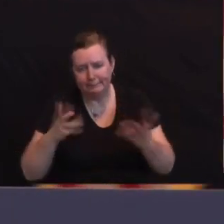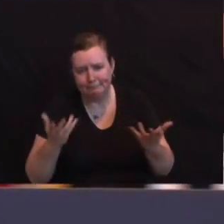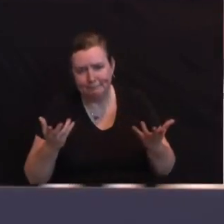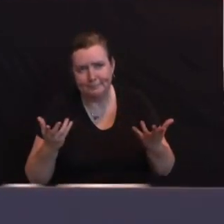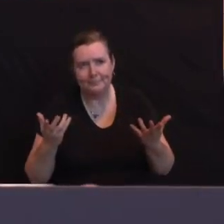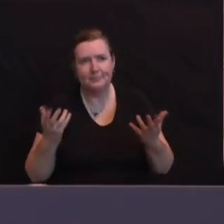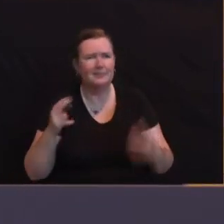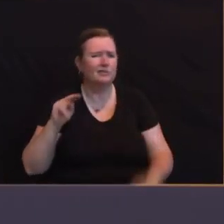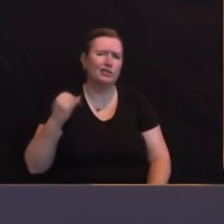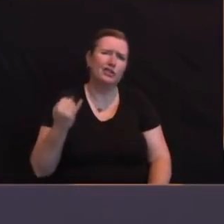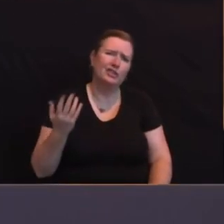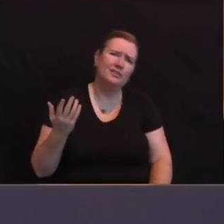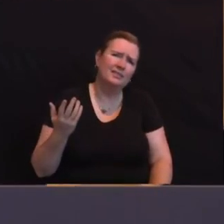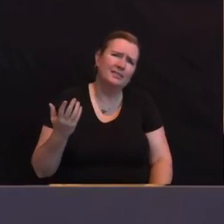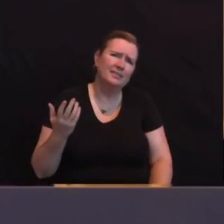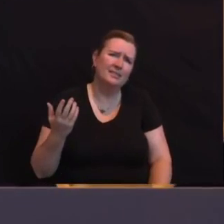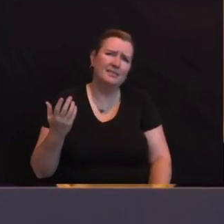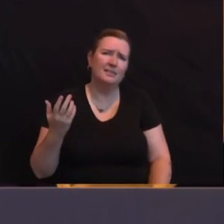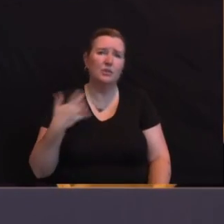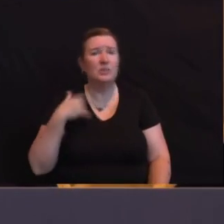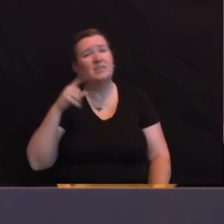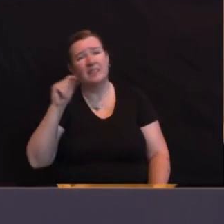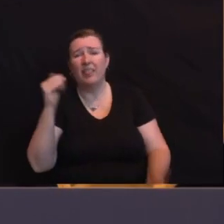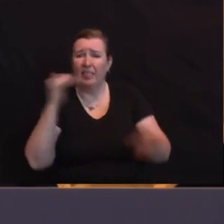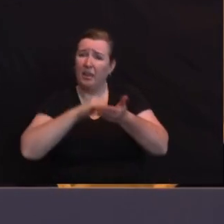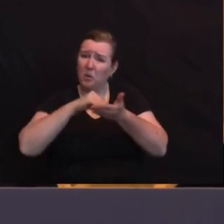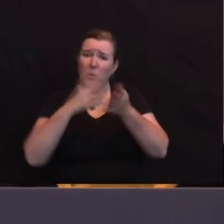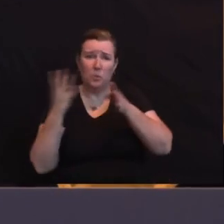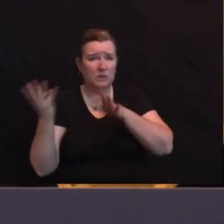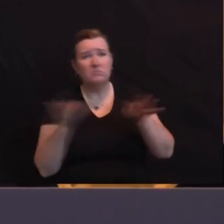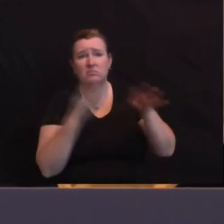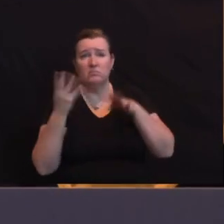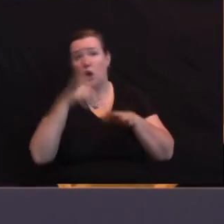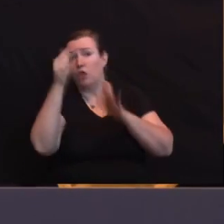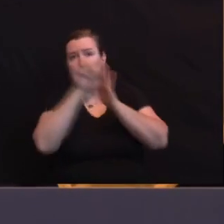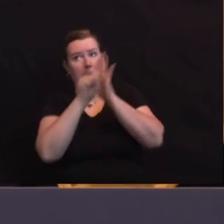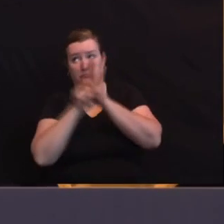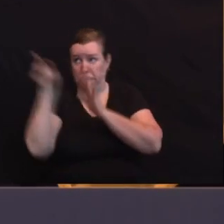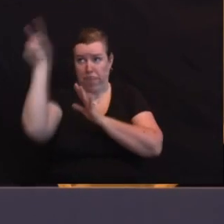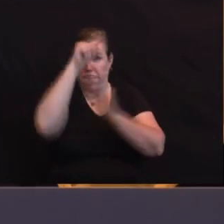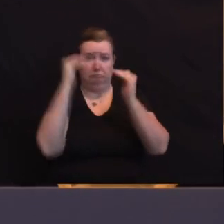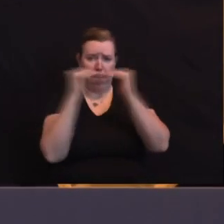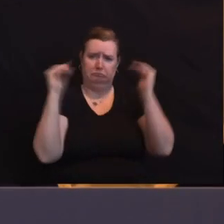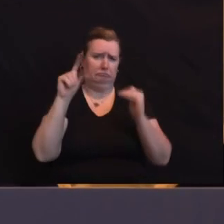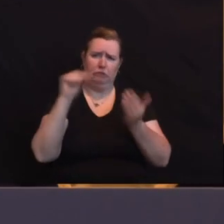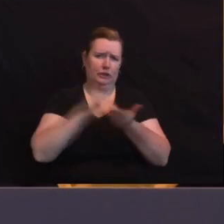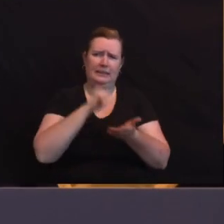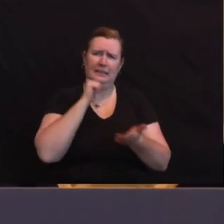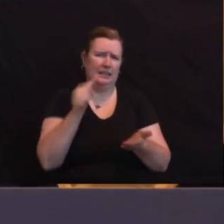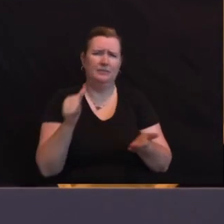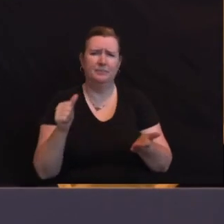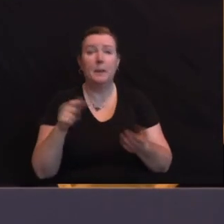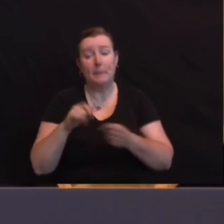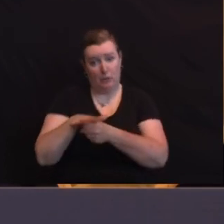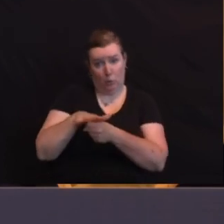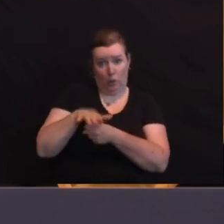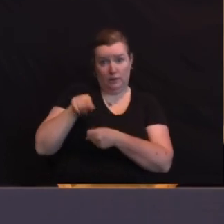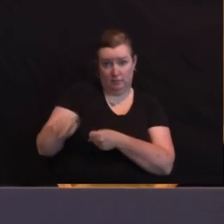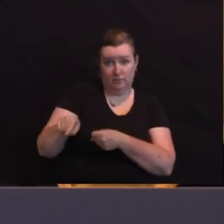is 20,000 a day, which not many states are doing, by the way. But for the lake. Yeah, absolutely. Oh, me for the community itself, yes. Community. But even for the